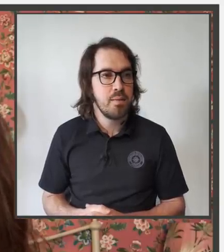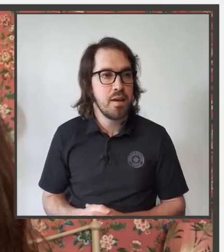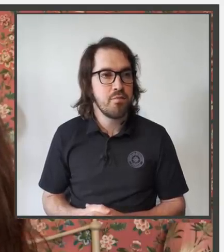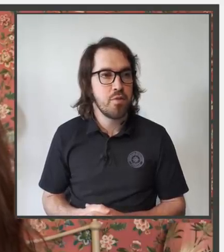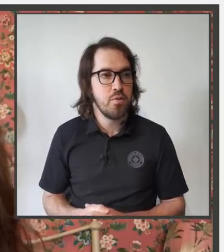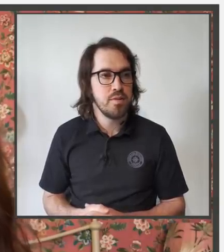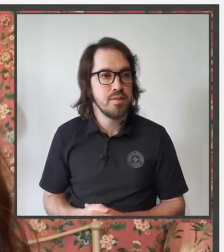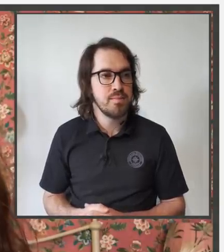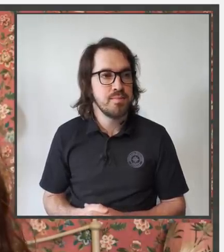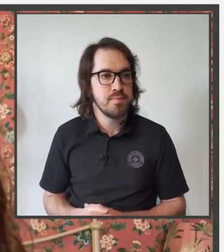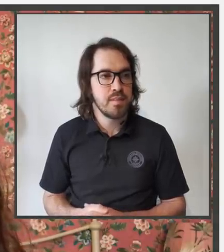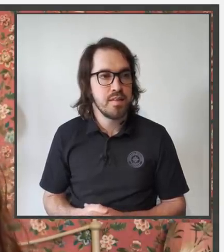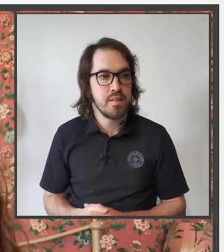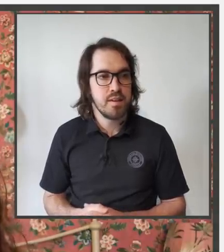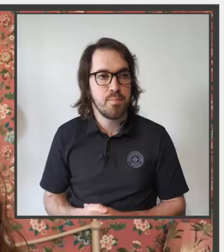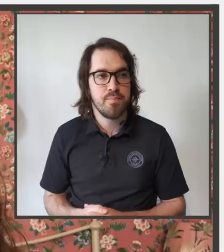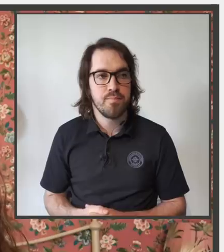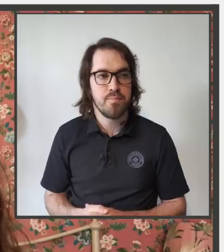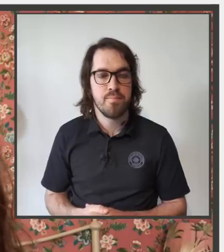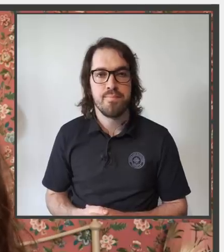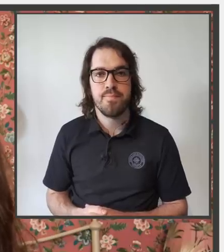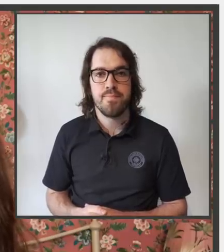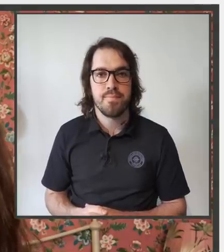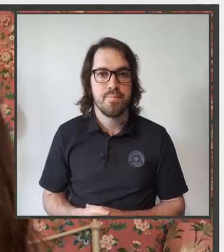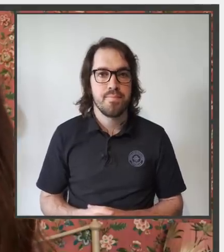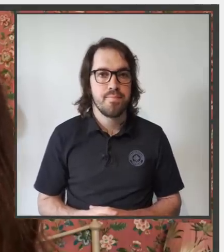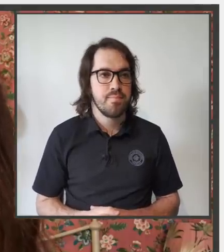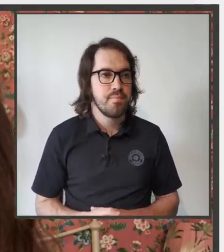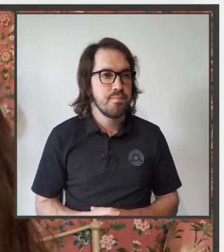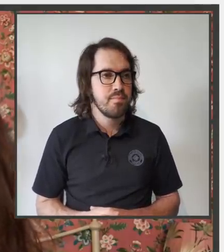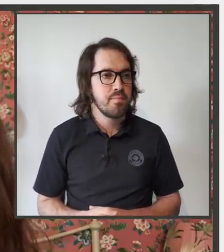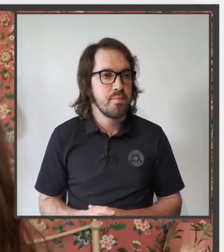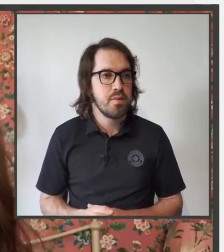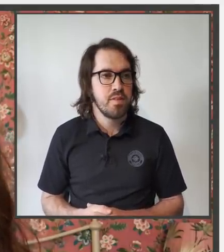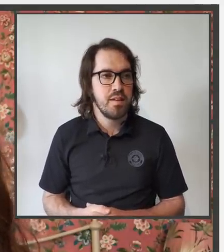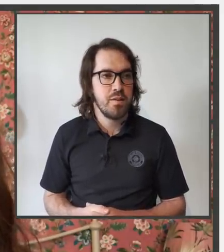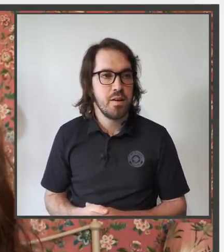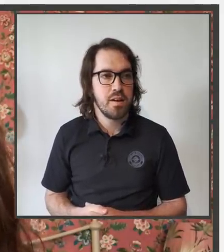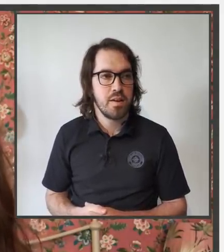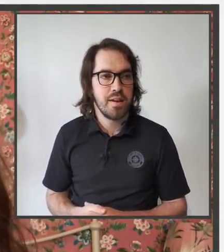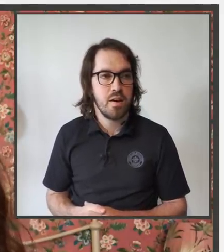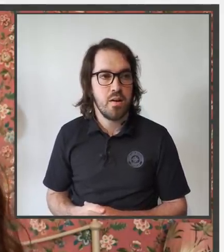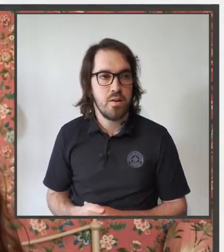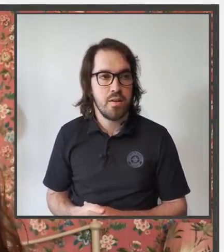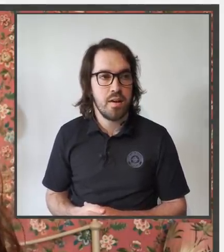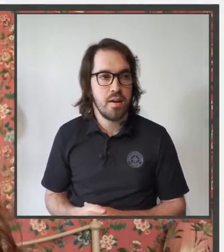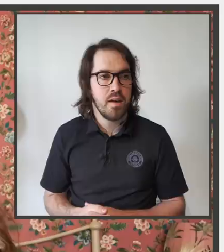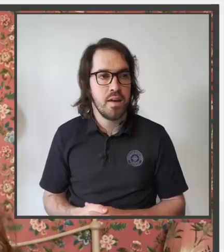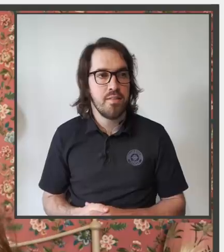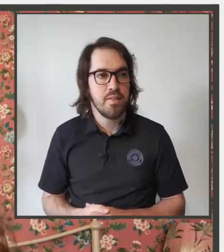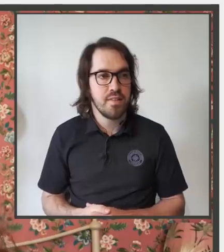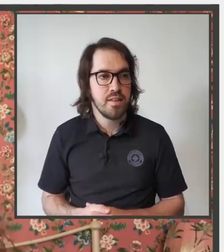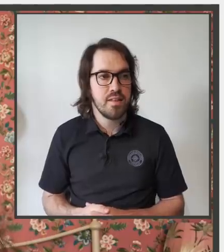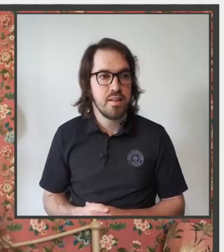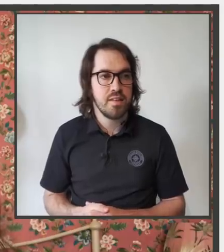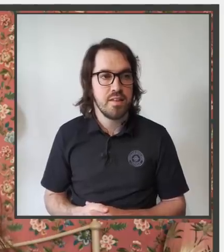shipping routes. At the time of recording, efforts to free the ship are still going on. However, it's